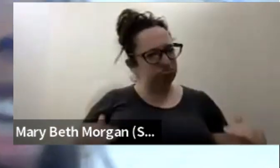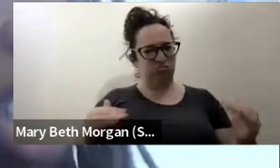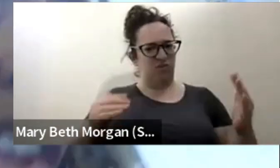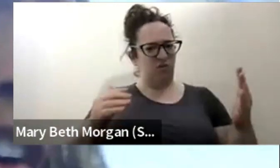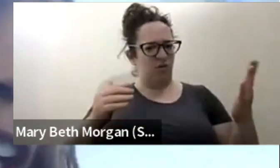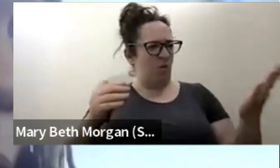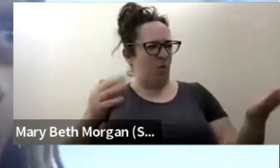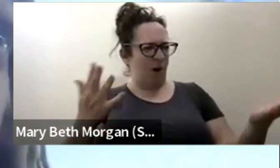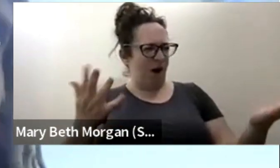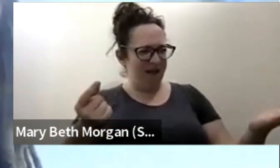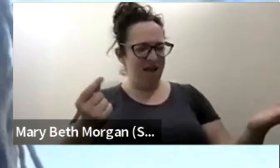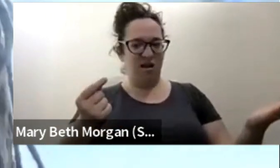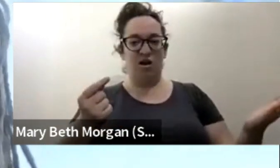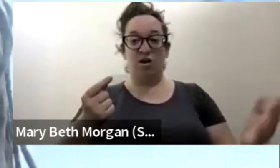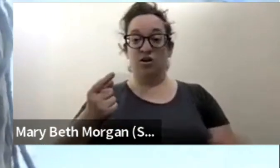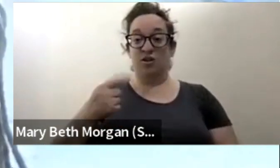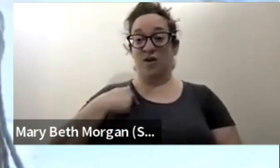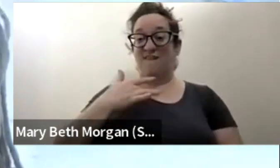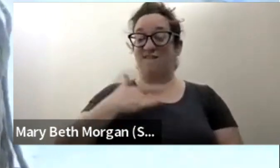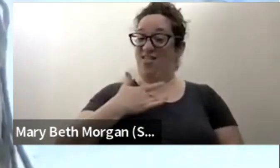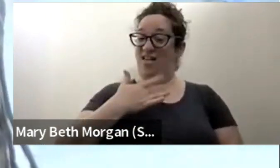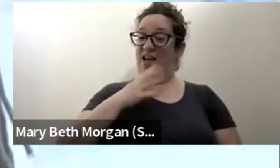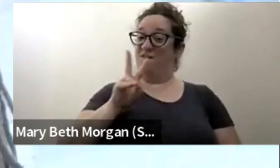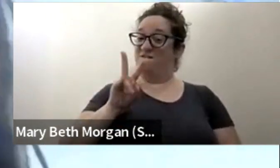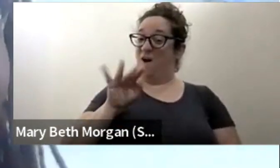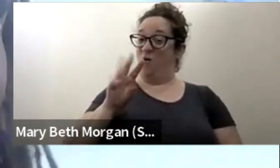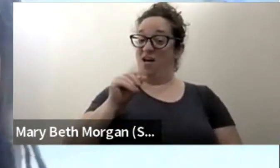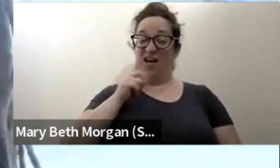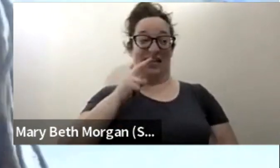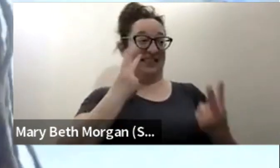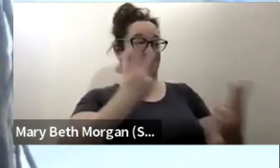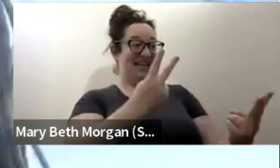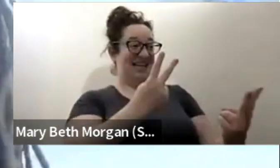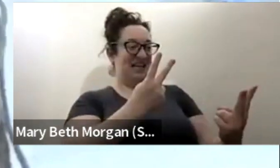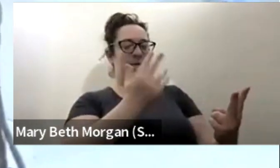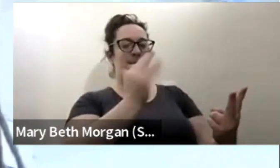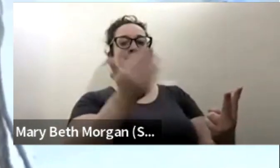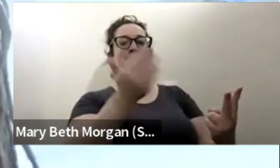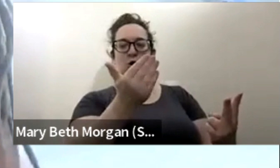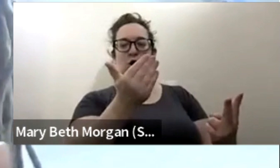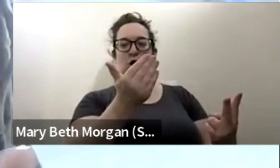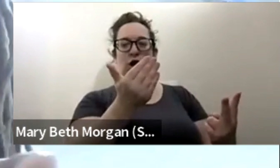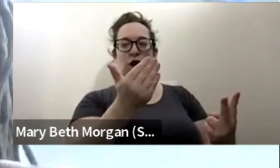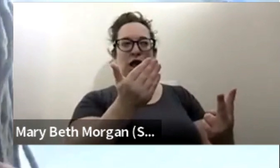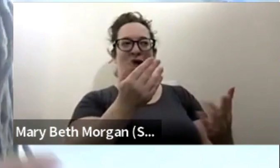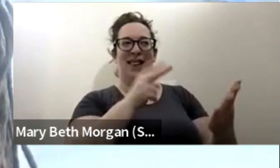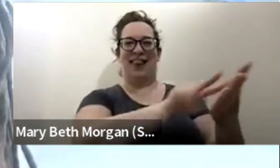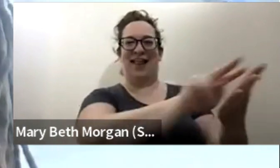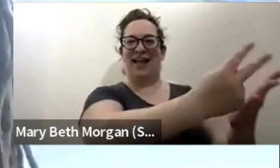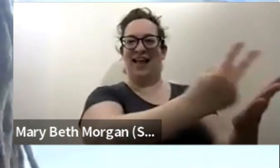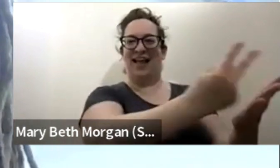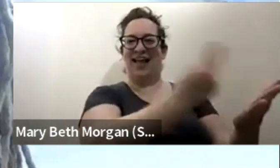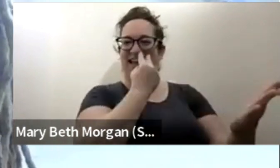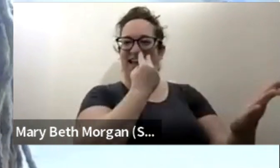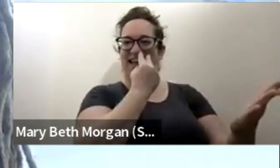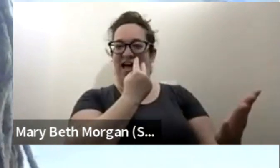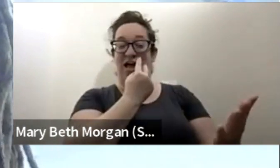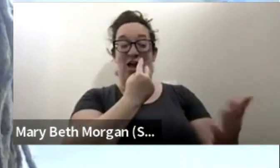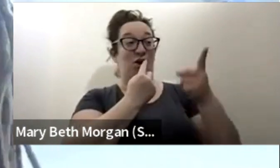so there's a lot going on. And what she's seeing, I think, is herself. She's seeing somebody